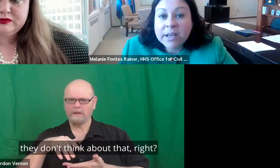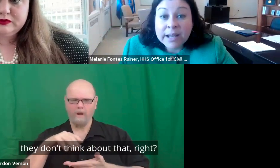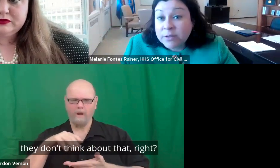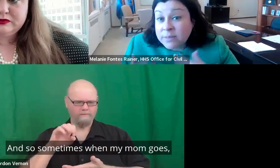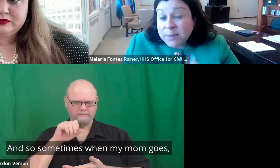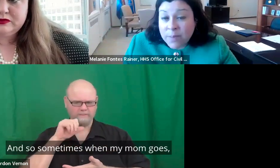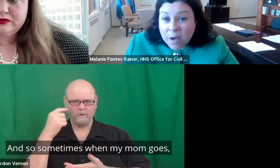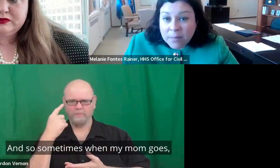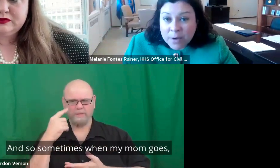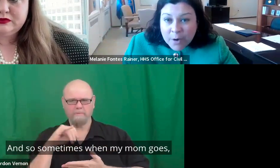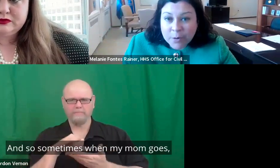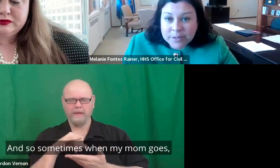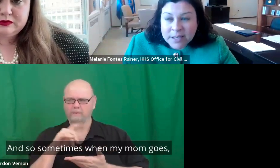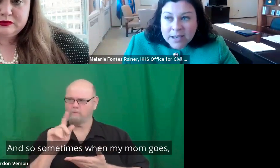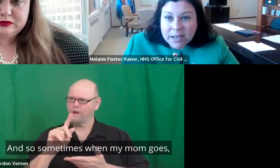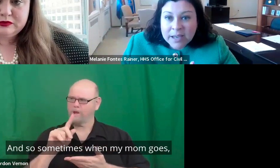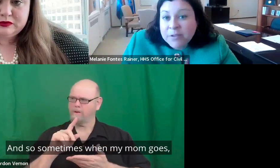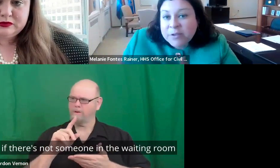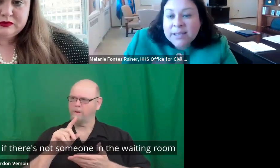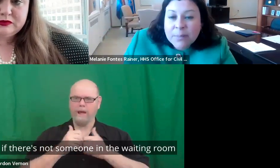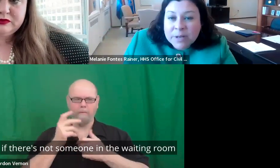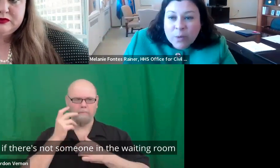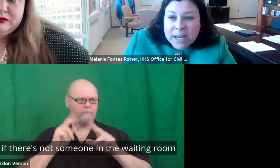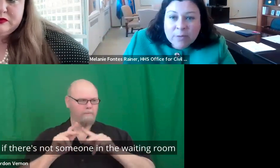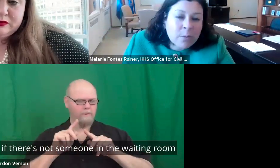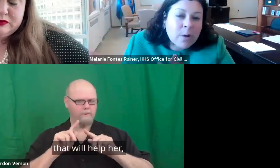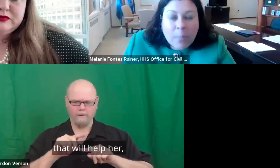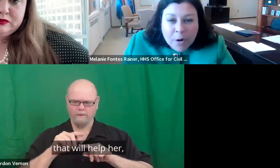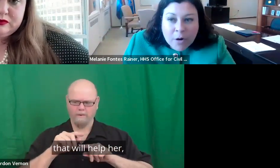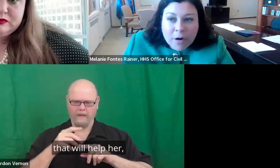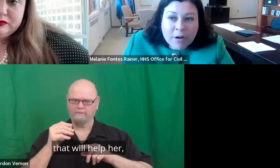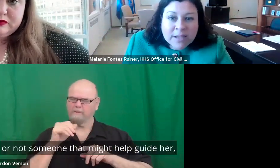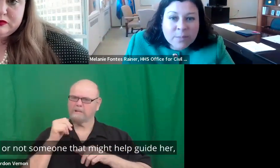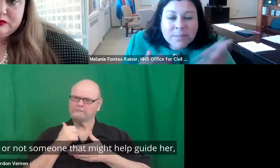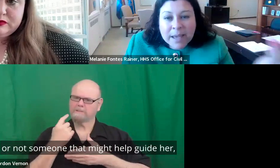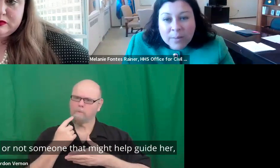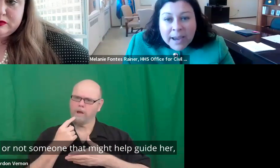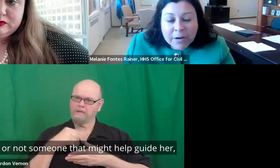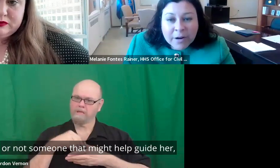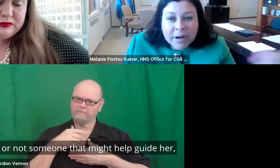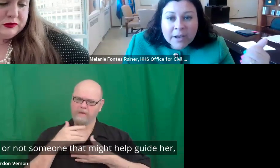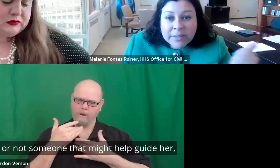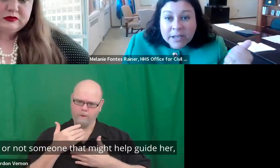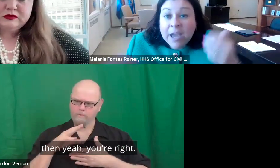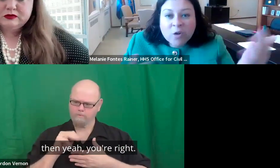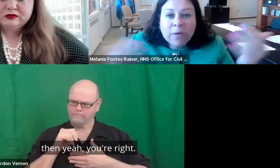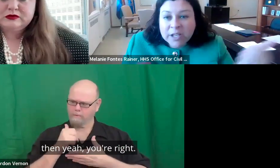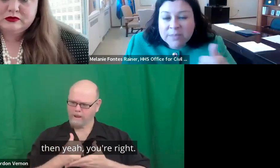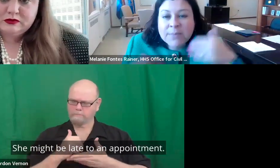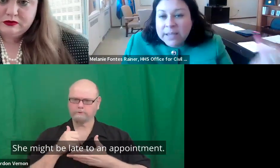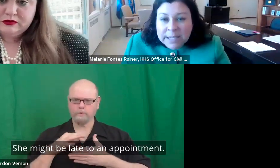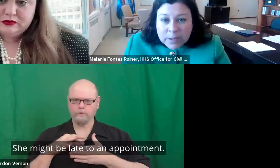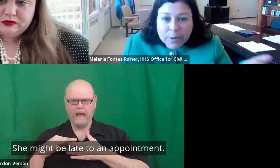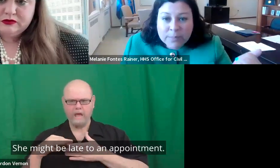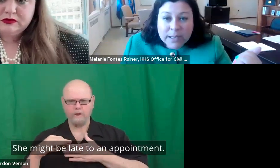And so sometimes when my mom goes, if there's not someone in the waiting room that will help her, or not someone that might help guide her, then yeah, you're right.